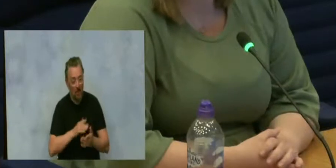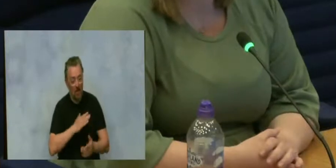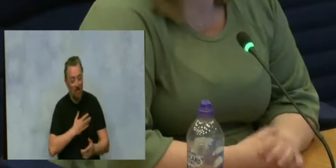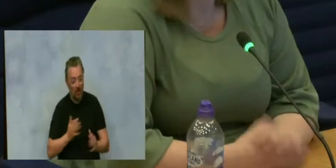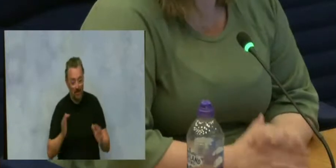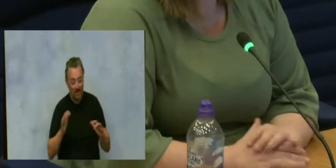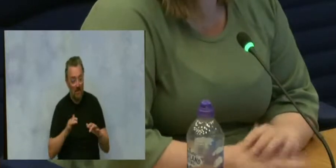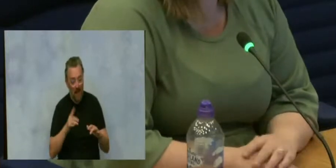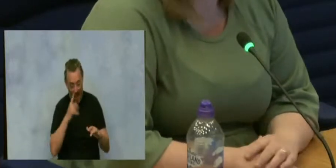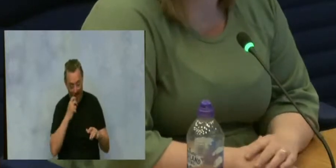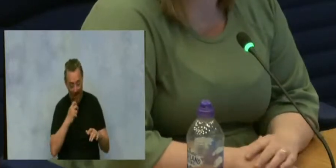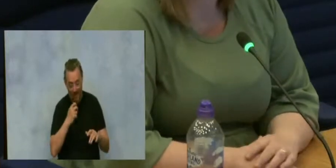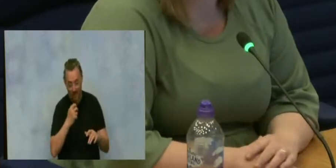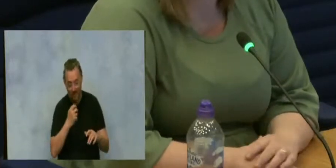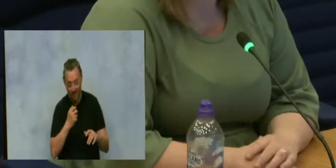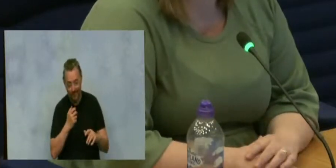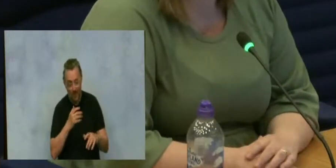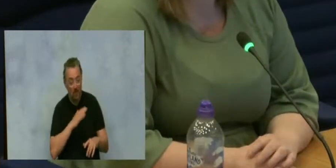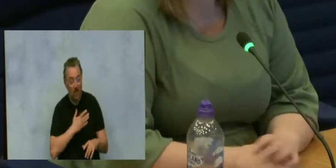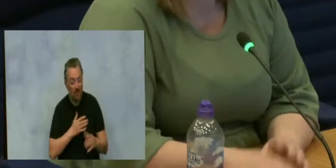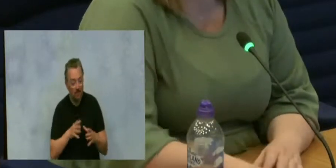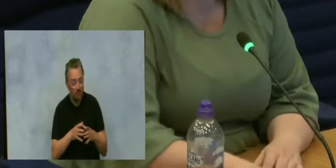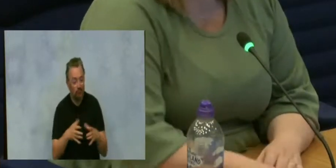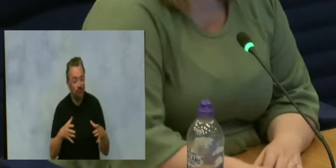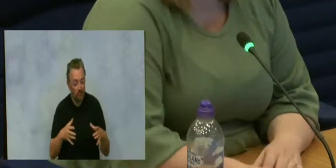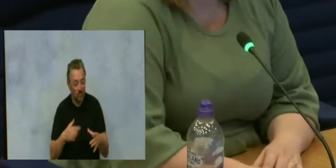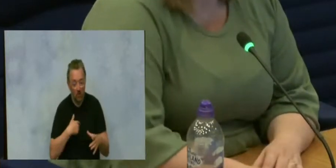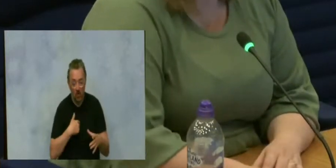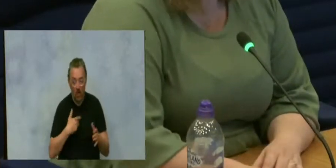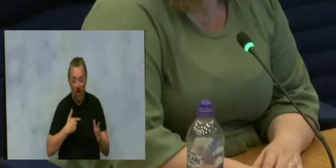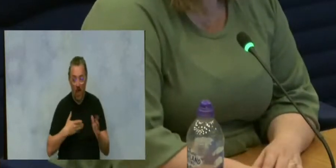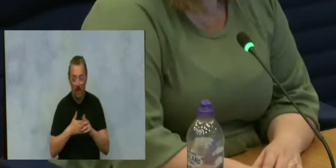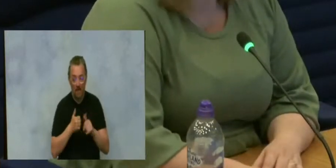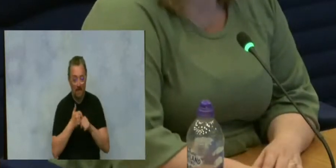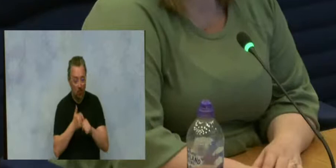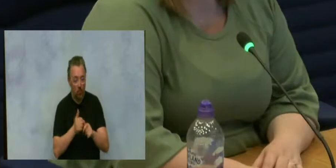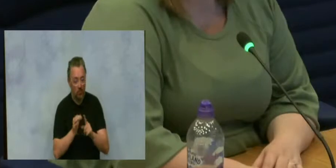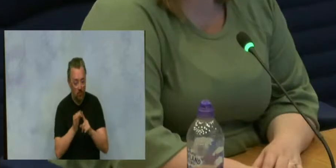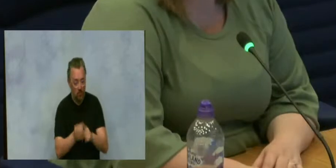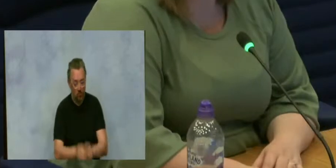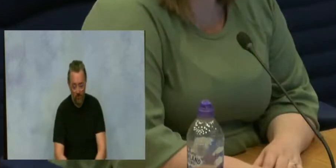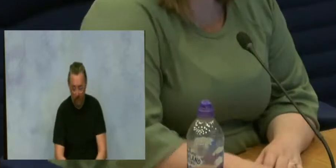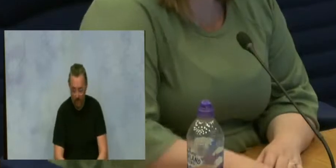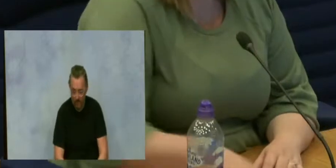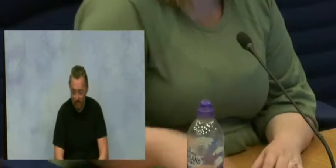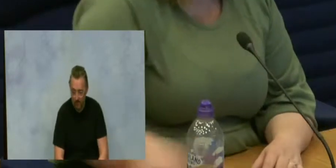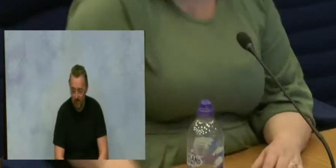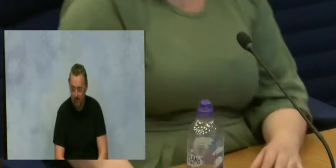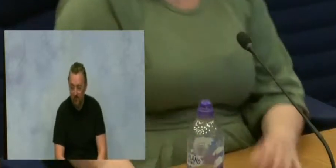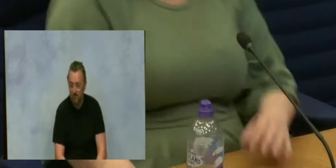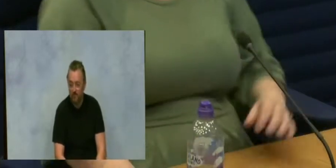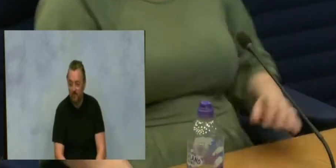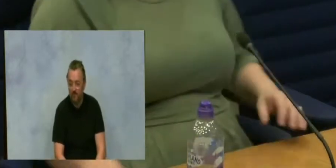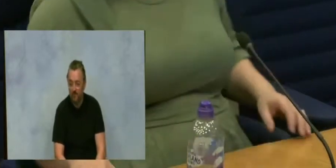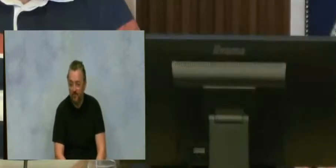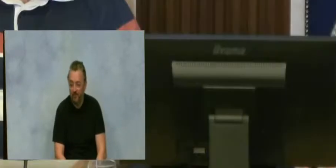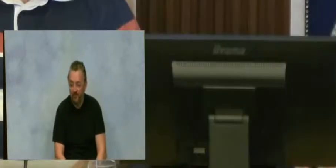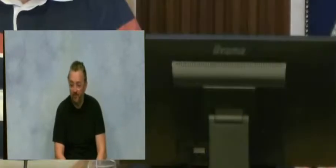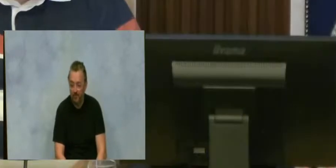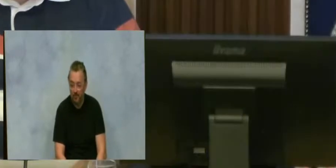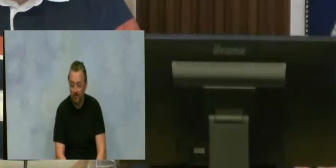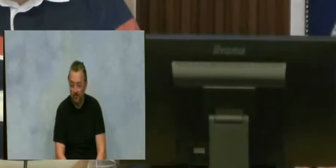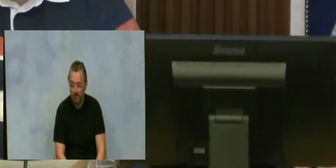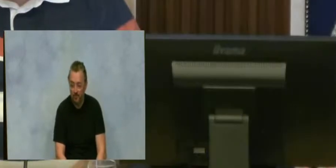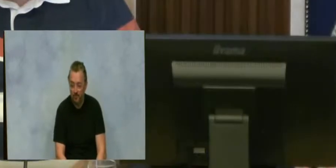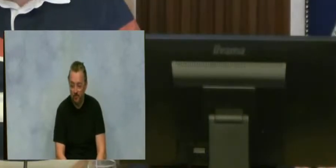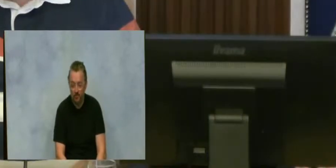So I would just like to add my support to the proposal. Thanks. Thank you very much.